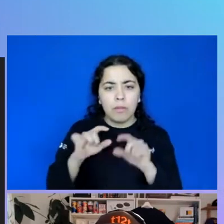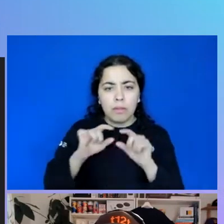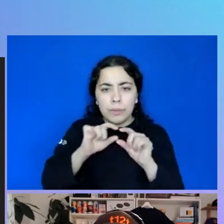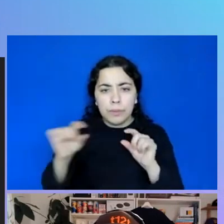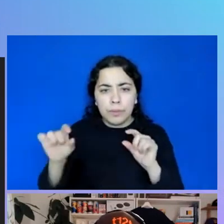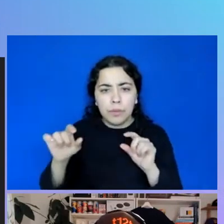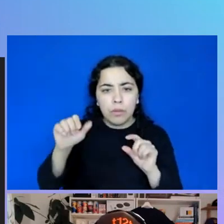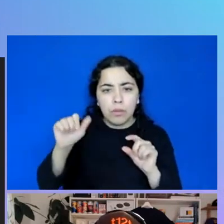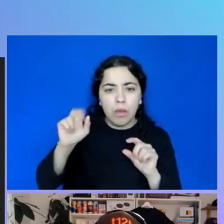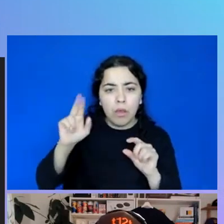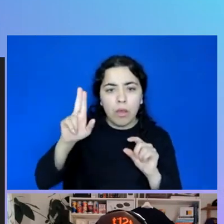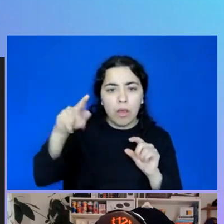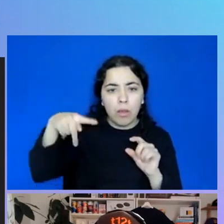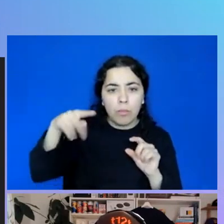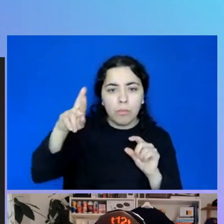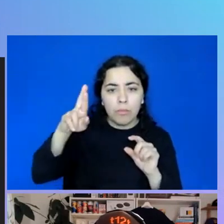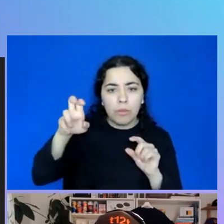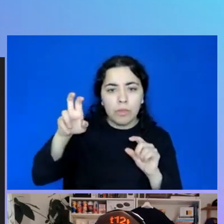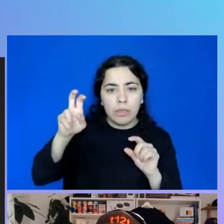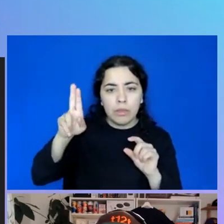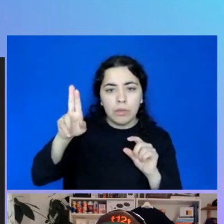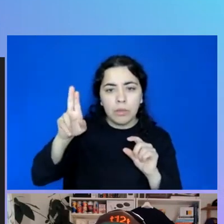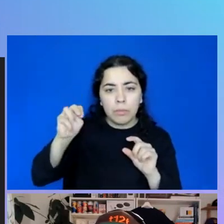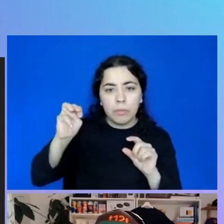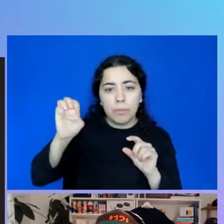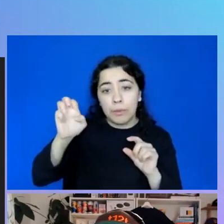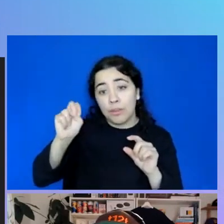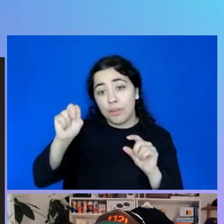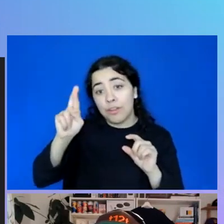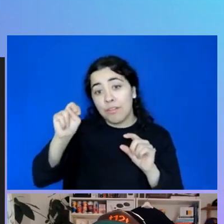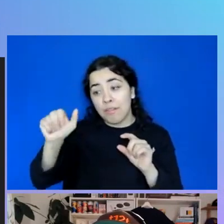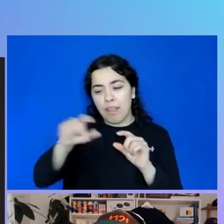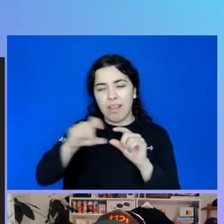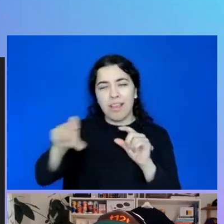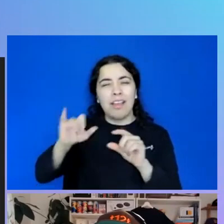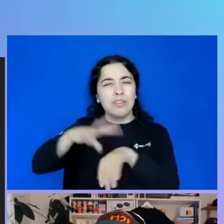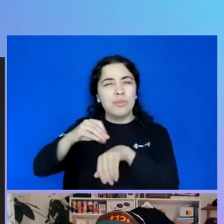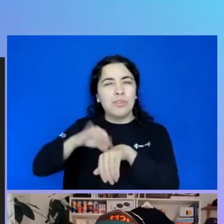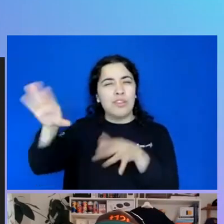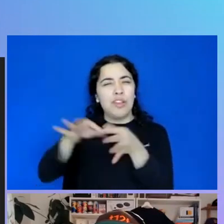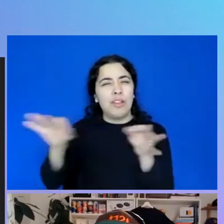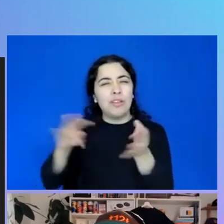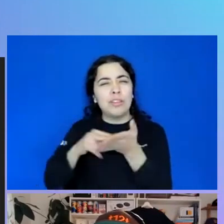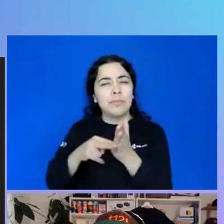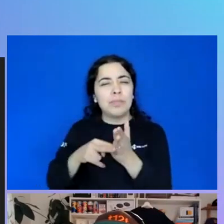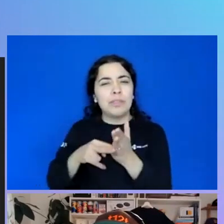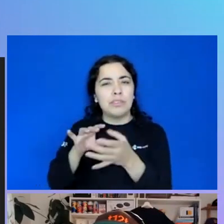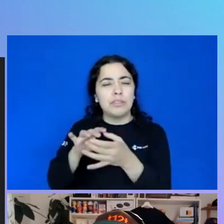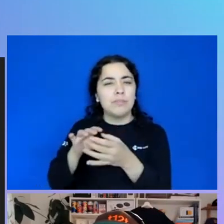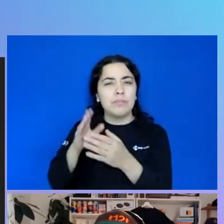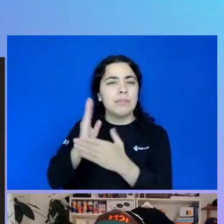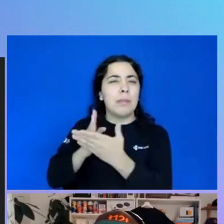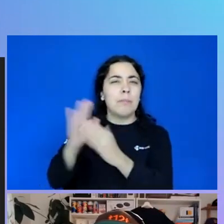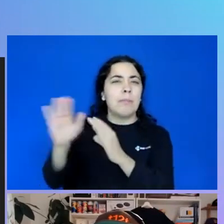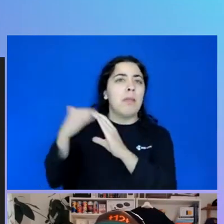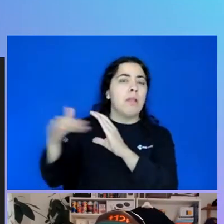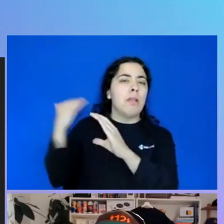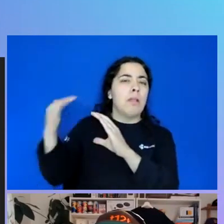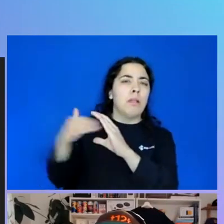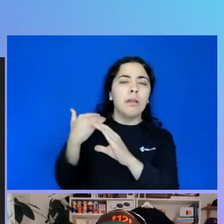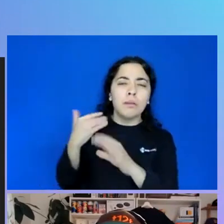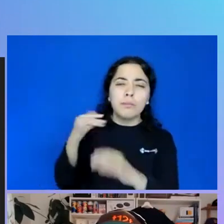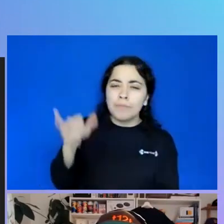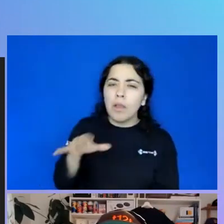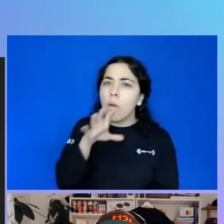one is linked as it should be, but it's really bad contrast. So the orange link